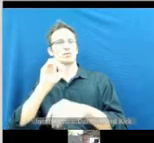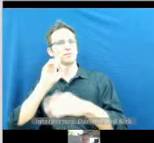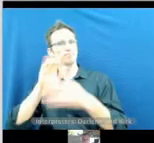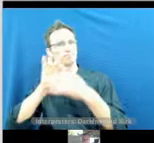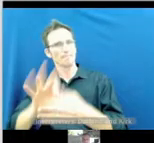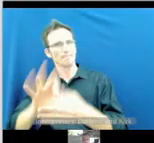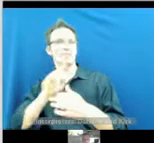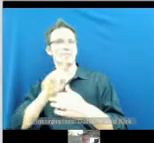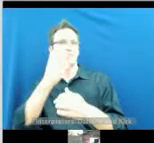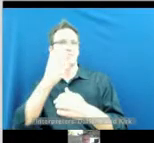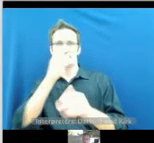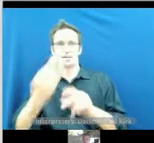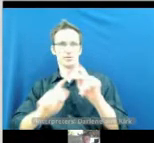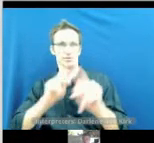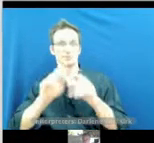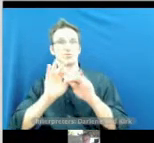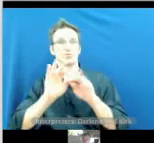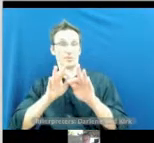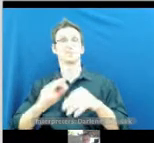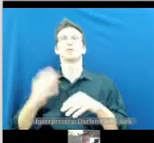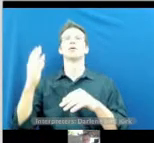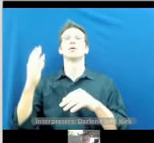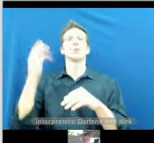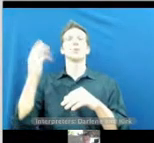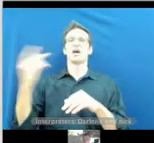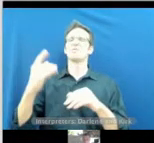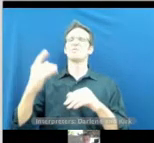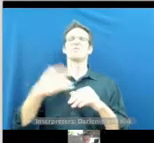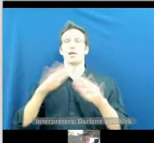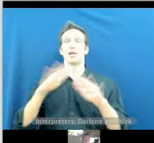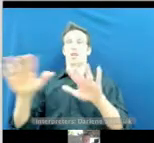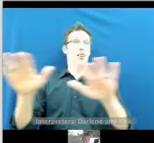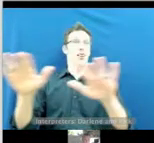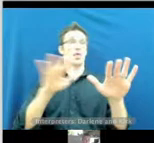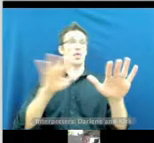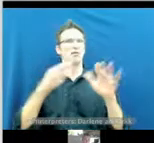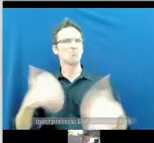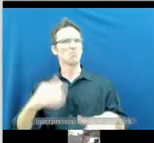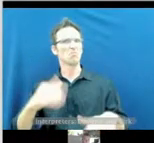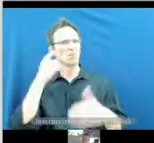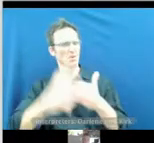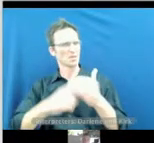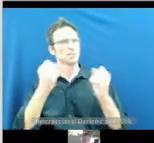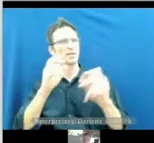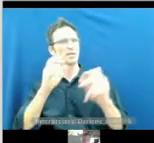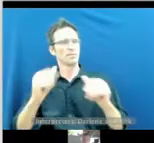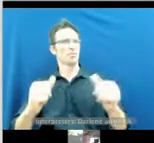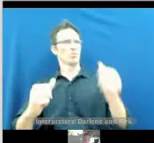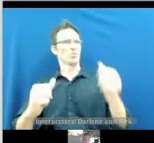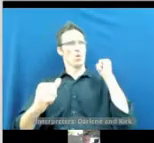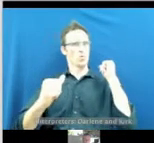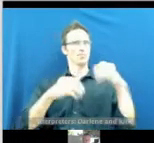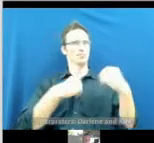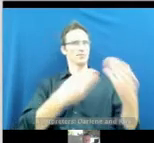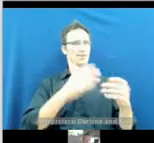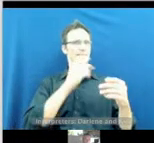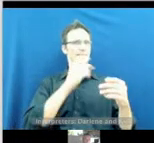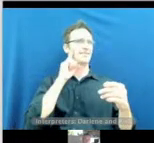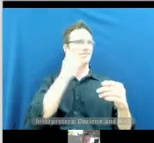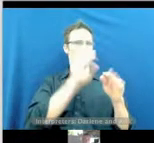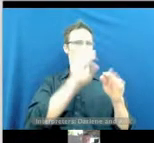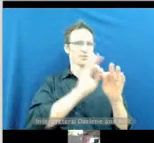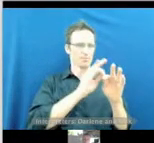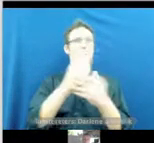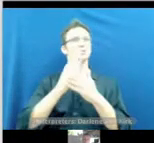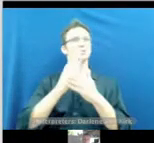felt that enough is enough. This great divide remains to be a great divide. And so a partnership then